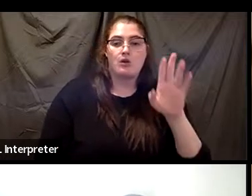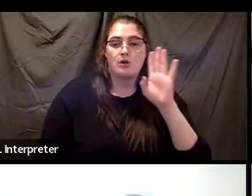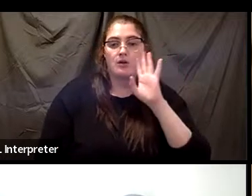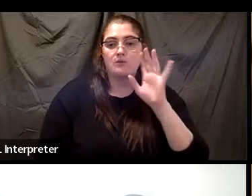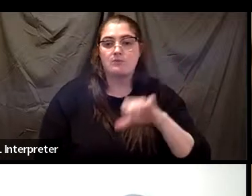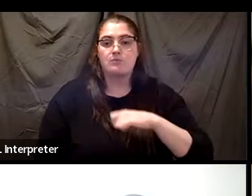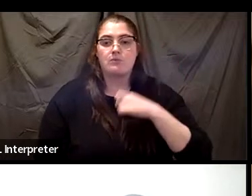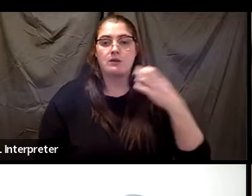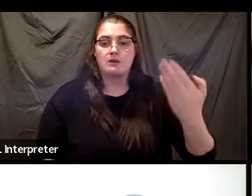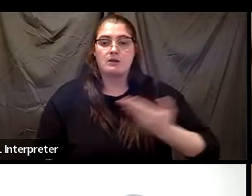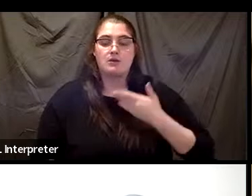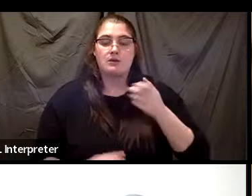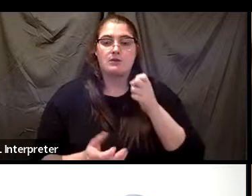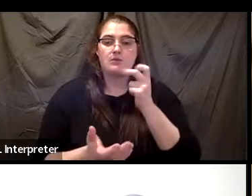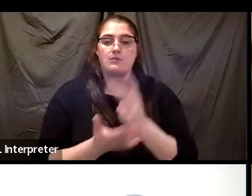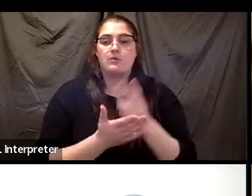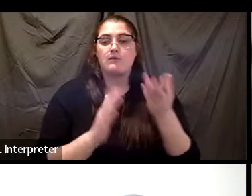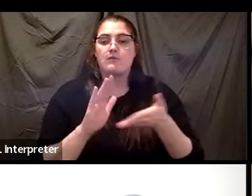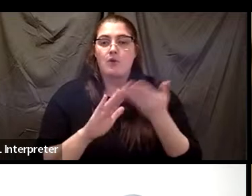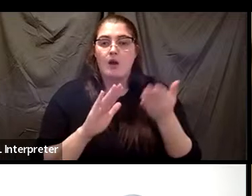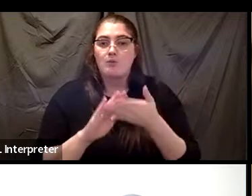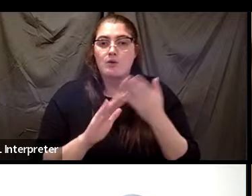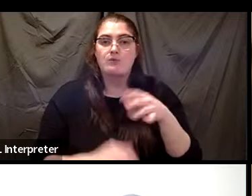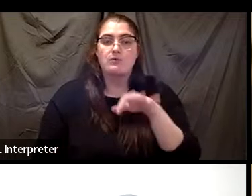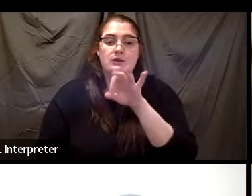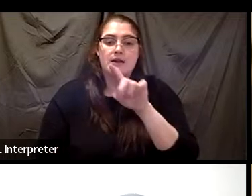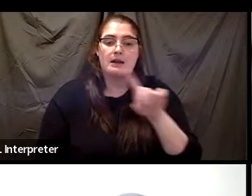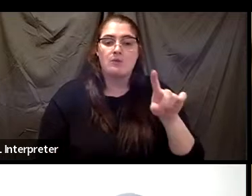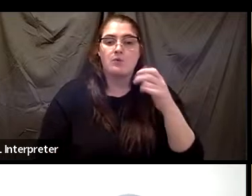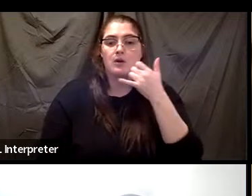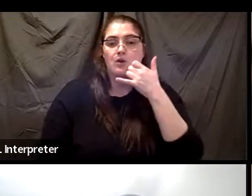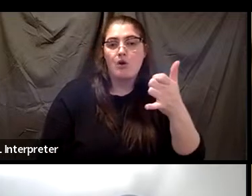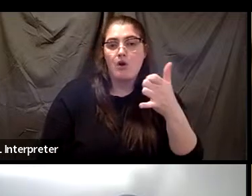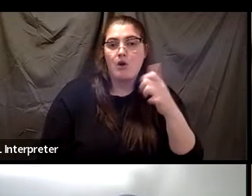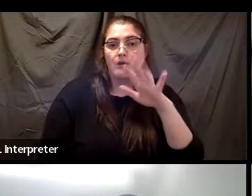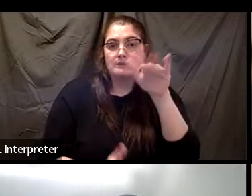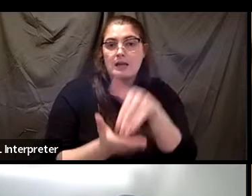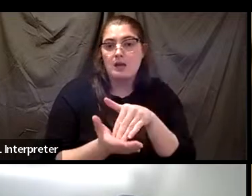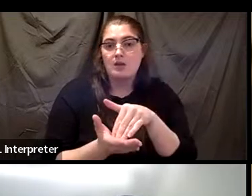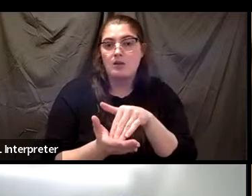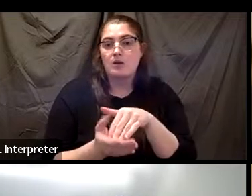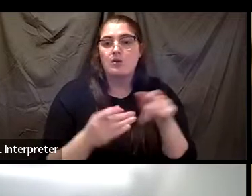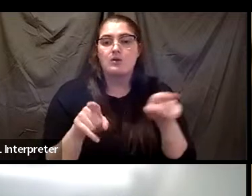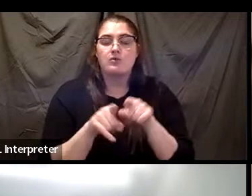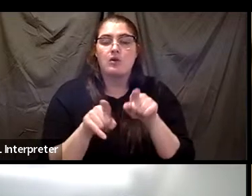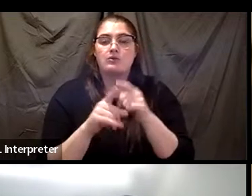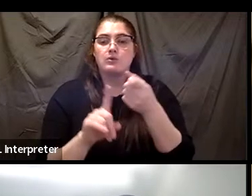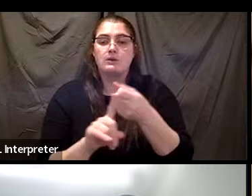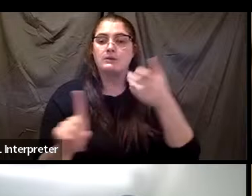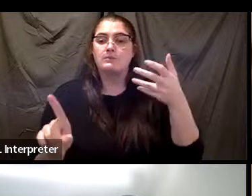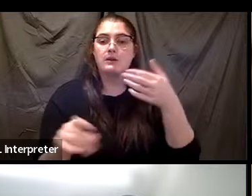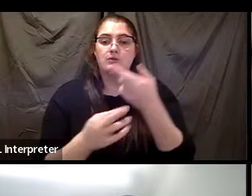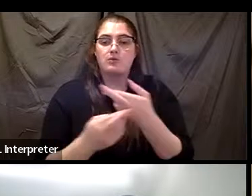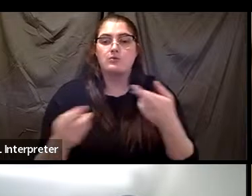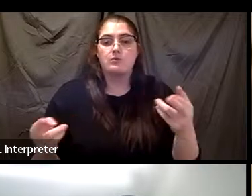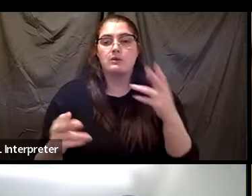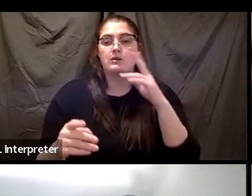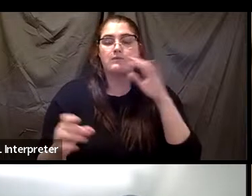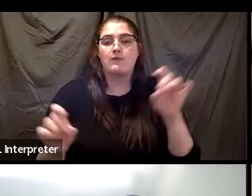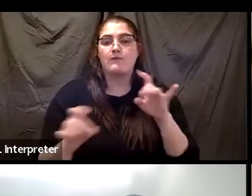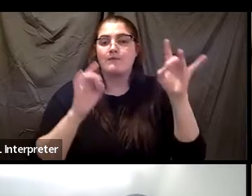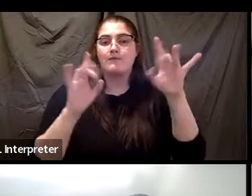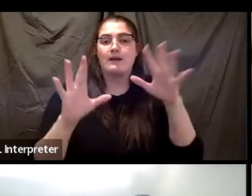improve operations to our 911 call center, which also would expand the resources for violence